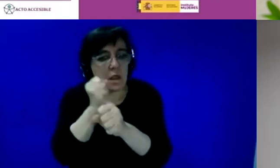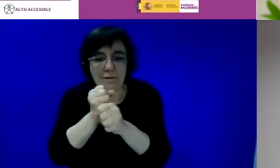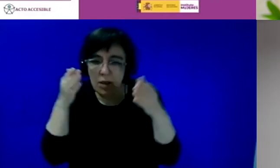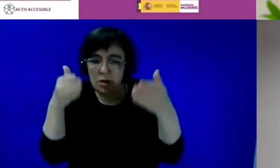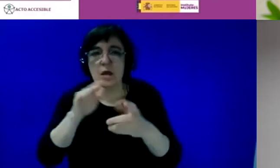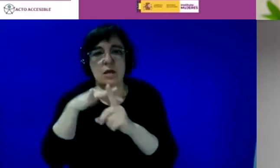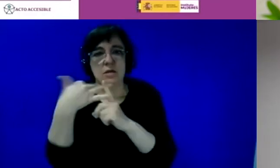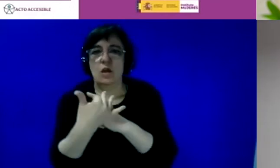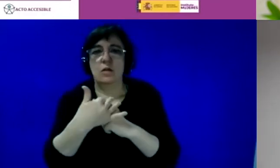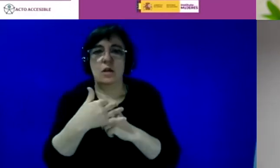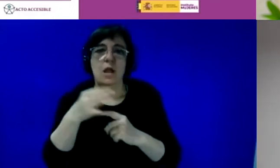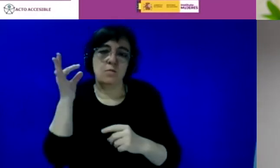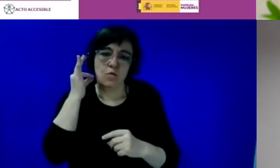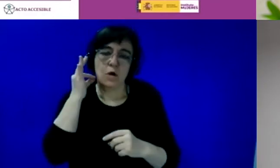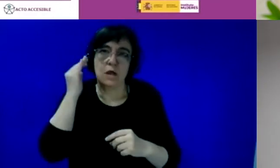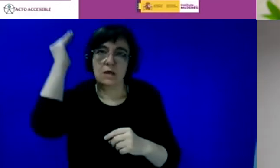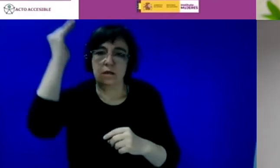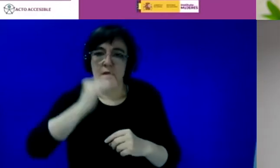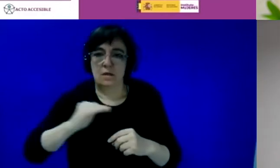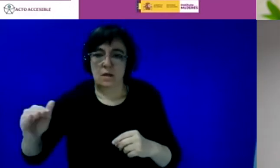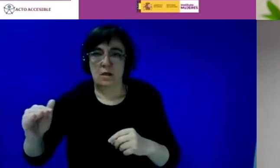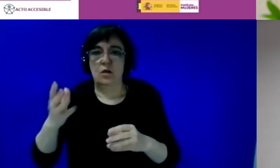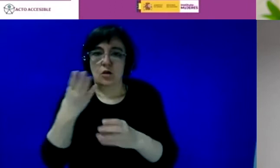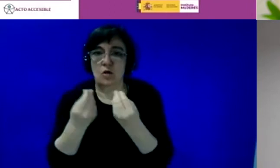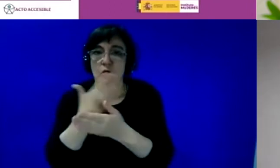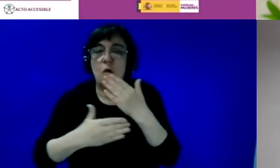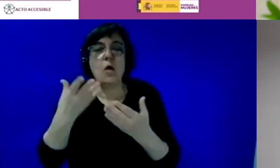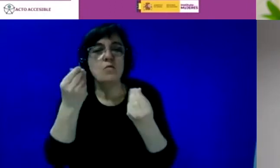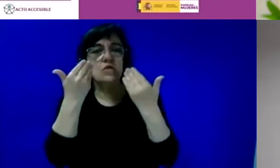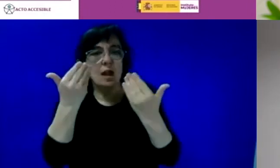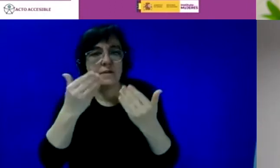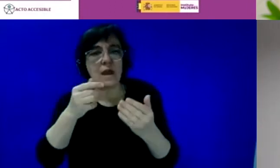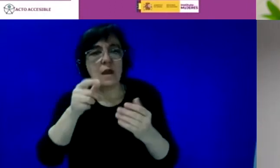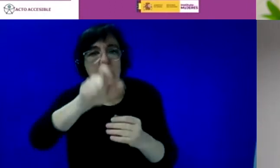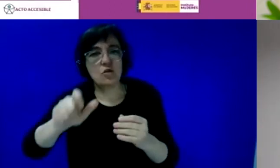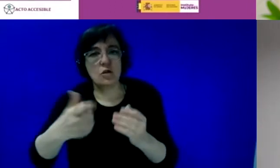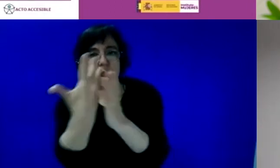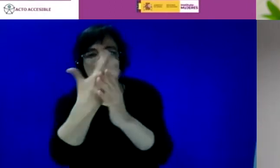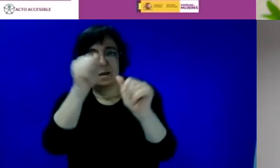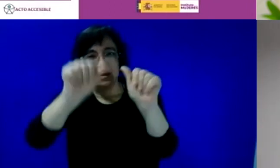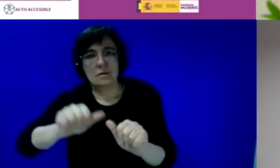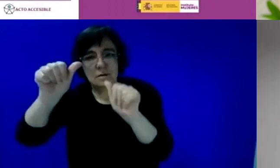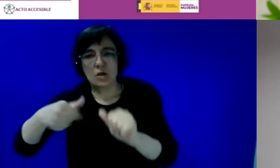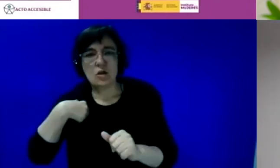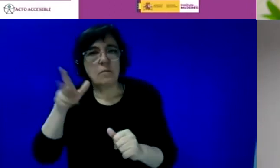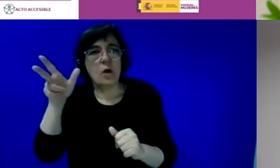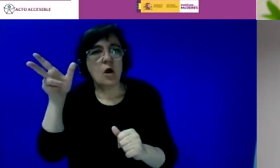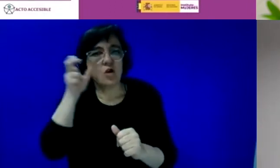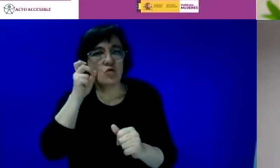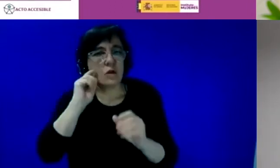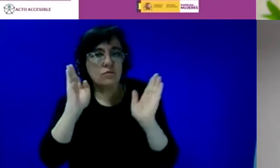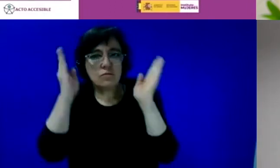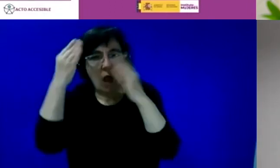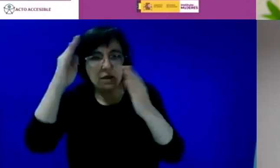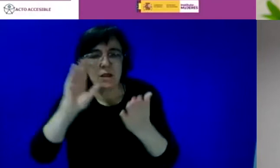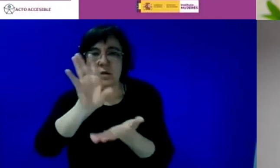who's spoken already today and assure you that we're listening very carefully, and we'll follow up as well with CERMI Women's Foundation after the meeting to see how